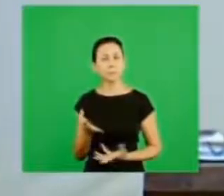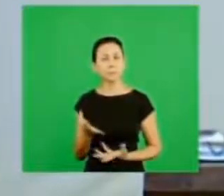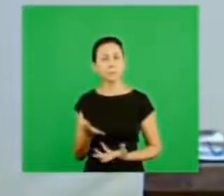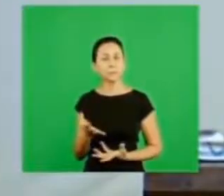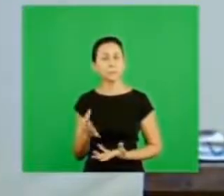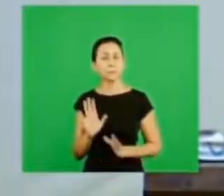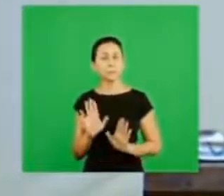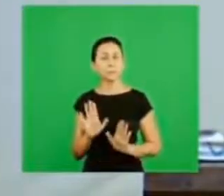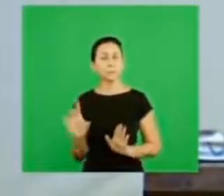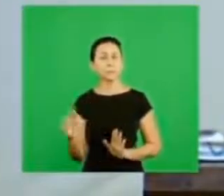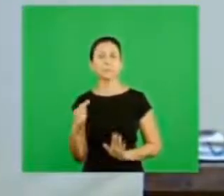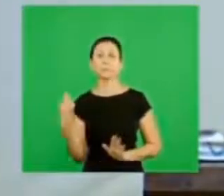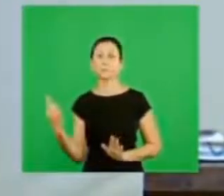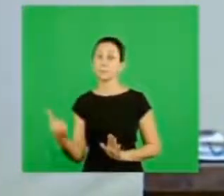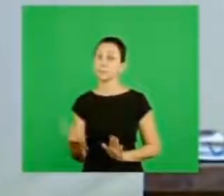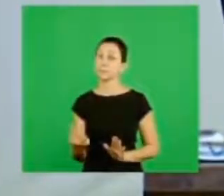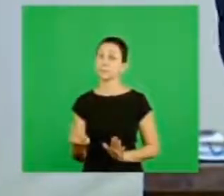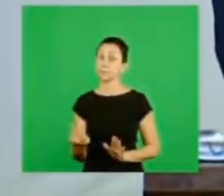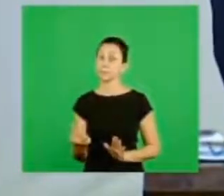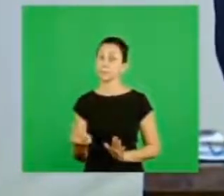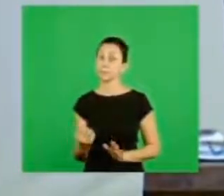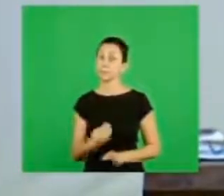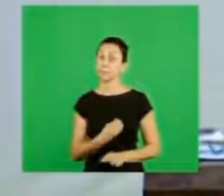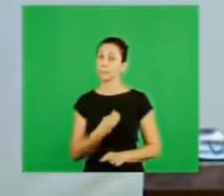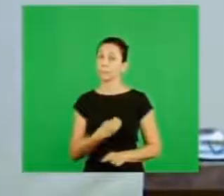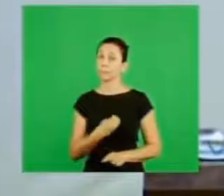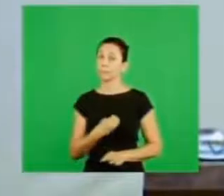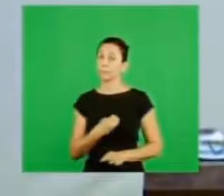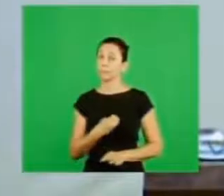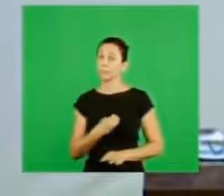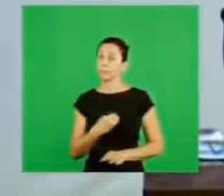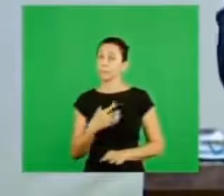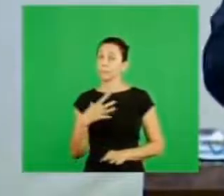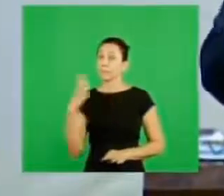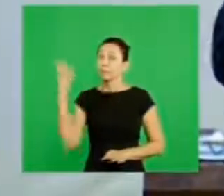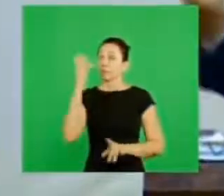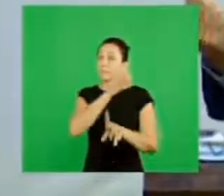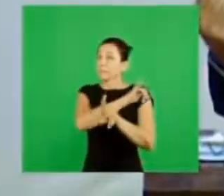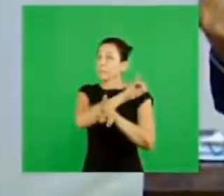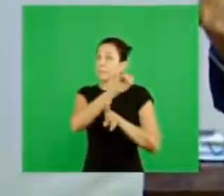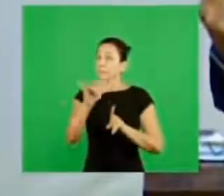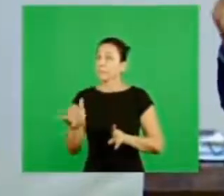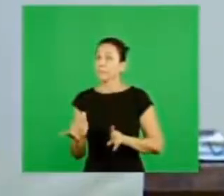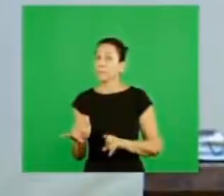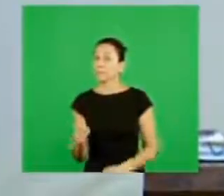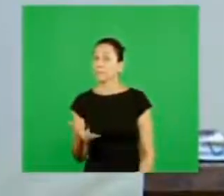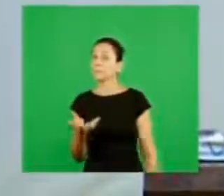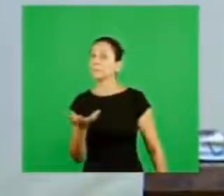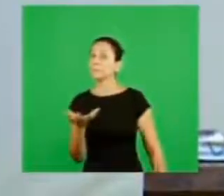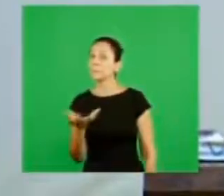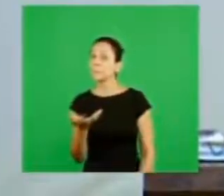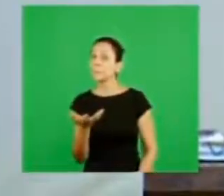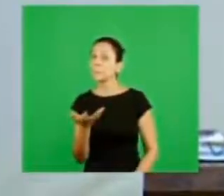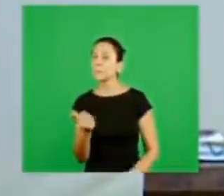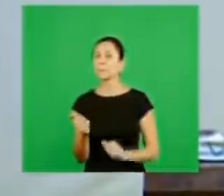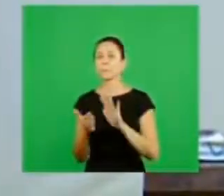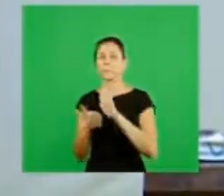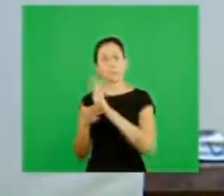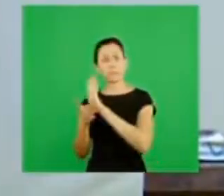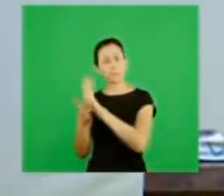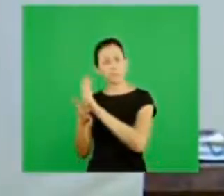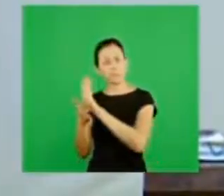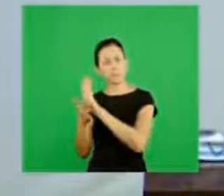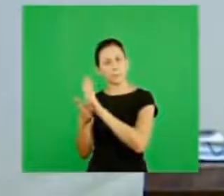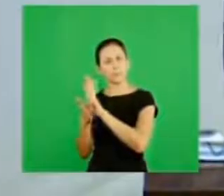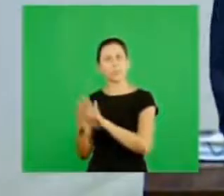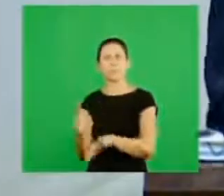all the debates are on top of this, atop of this topic. But we have a prophetic aspect. We're